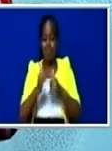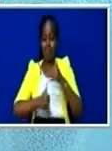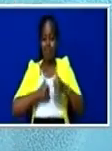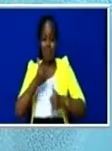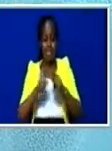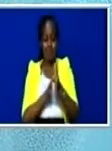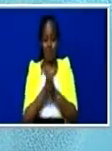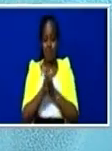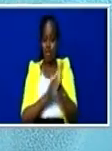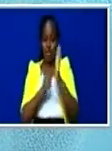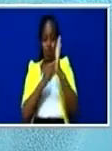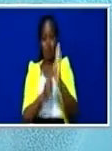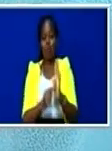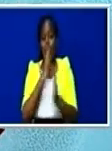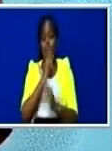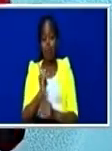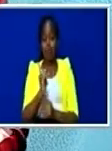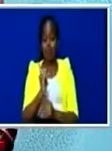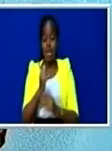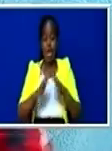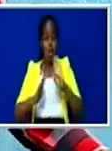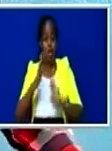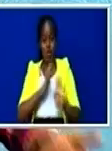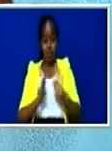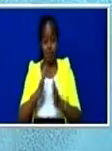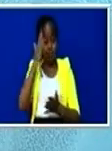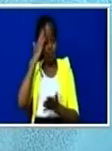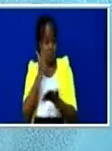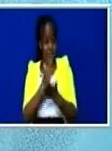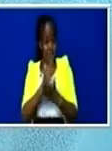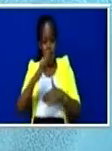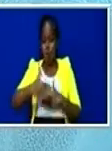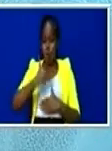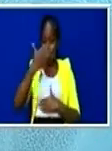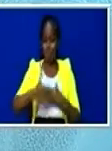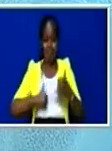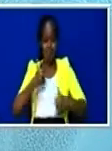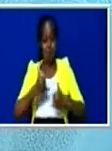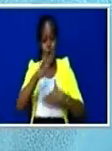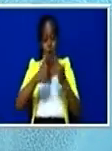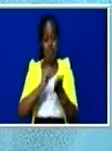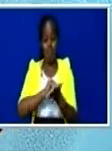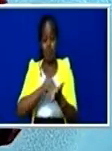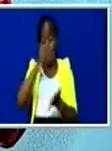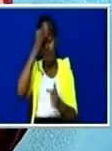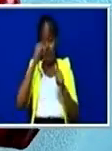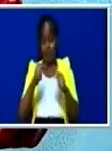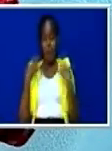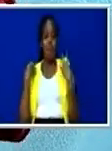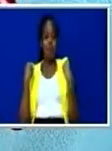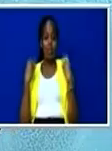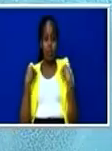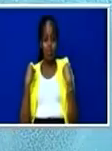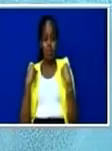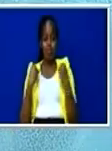and fun-filled show, Biology Lesson. You know, it's biology. It's always fun because all we learn here is practical. We